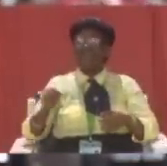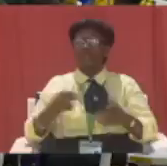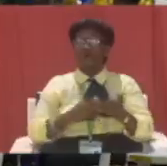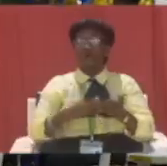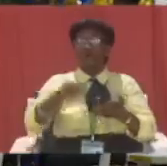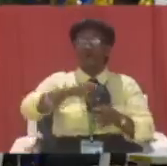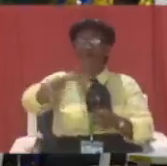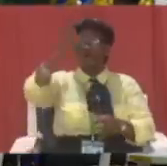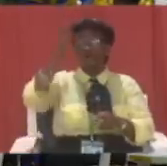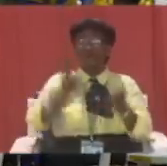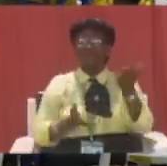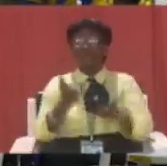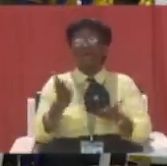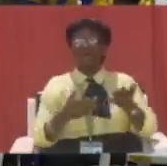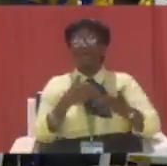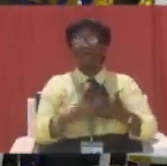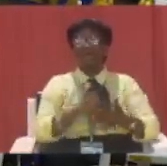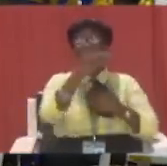testimony.